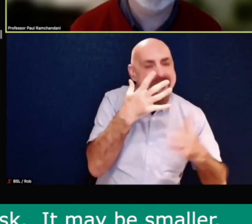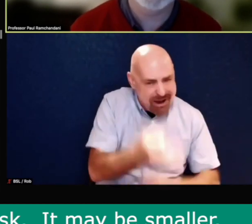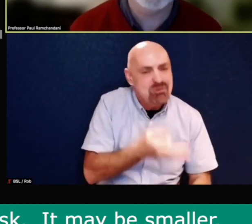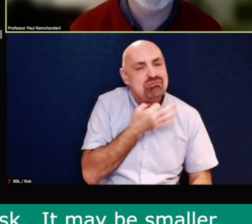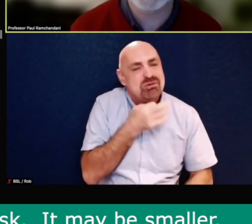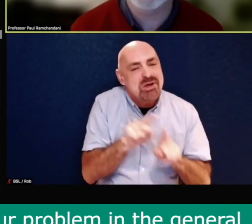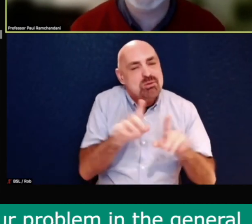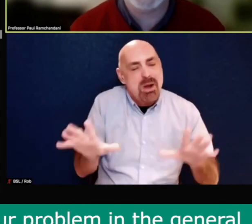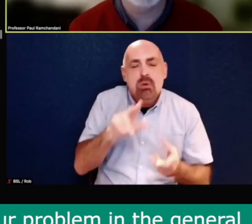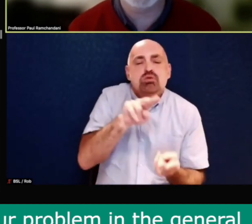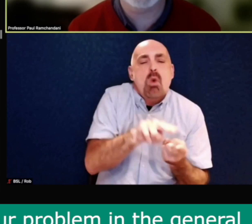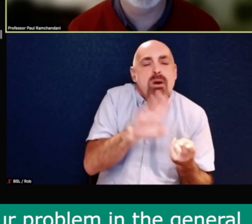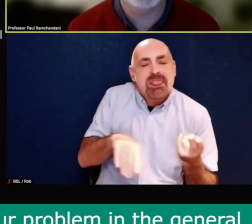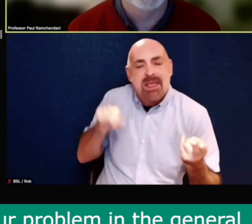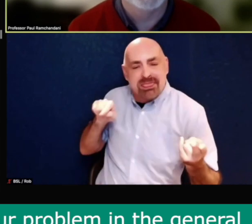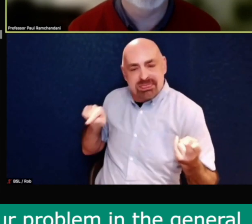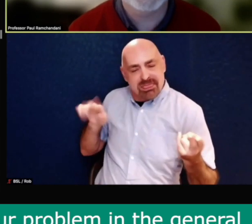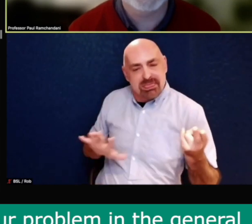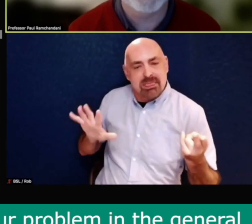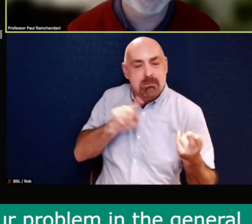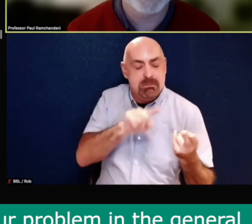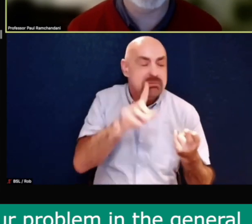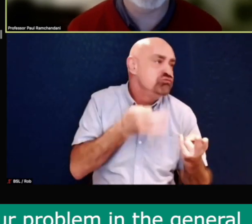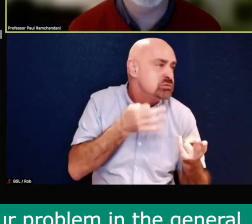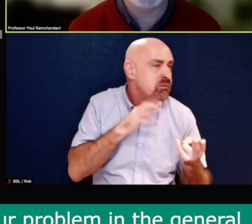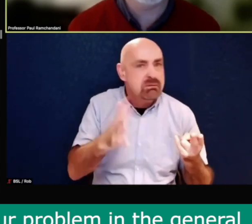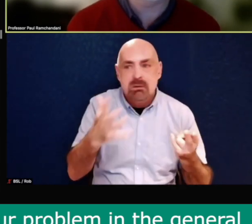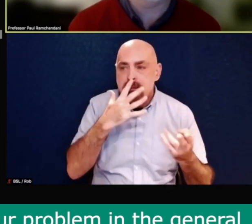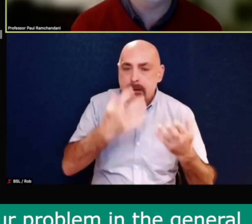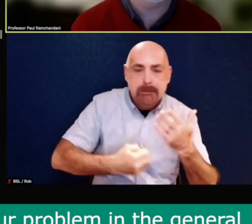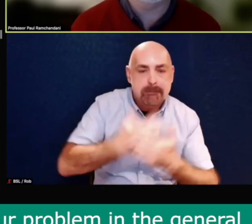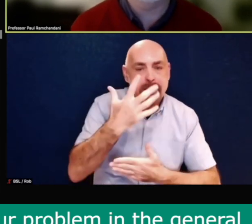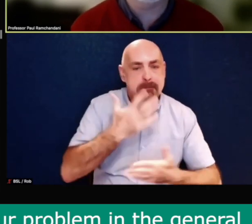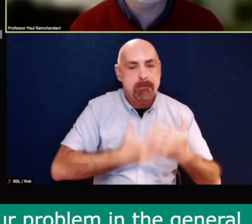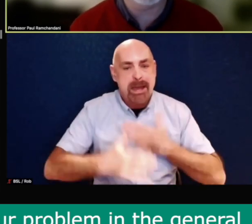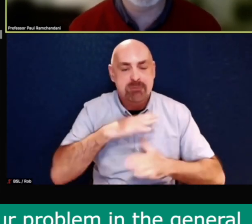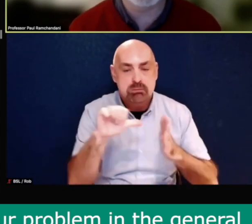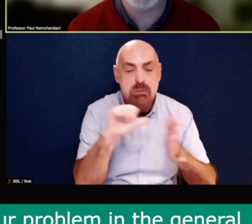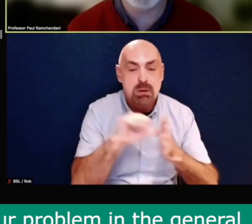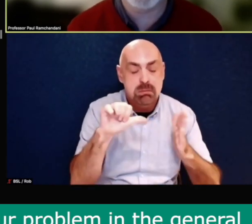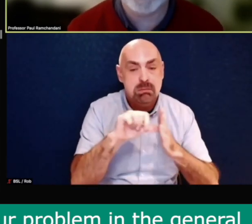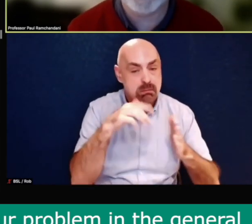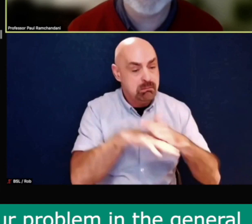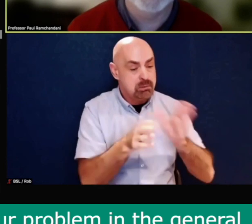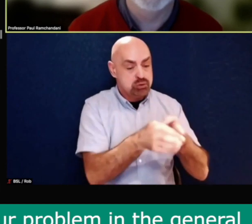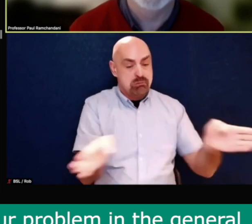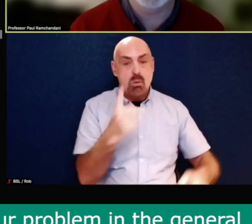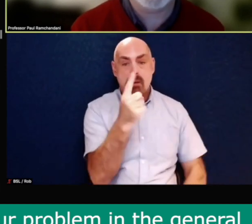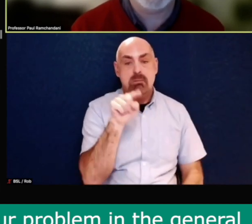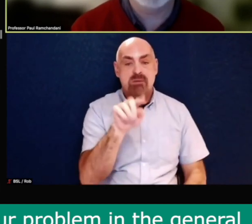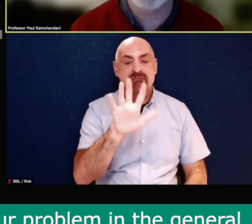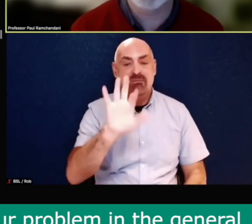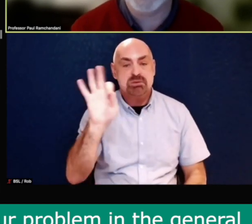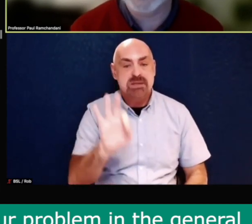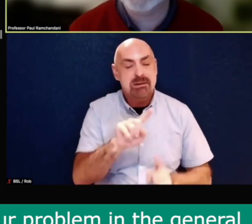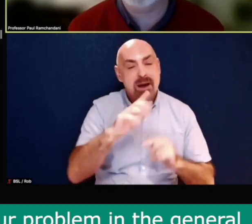It may be smaller. So say, for example, the risk of developing a behavioural problem in the general population was 1.5. In the